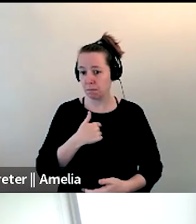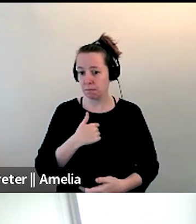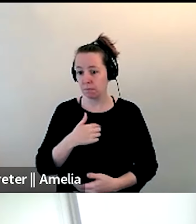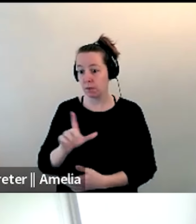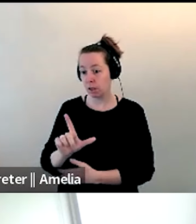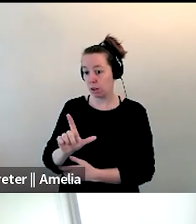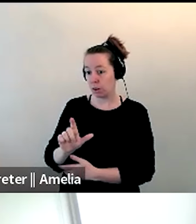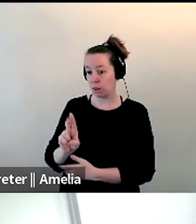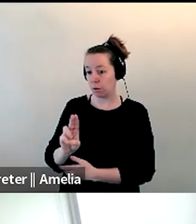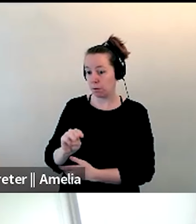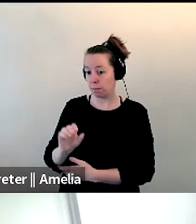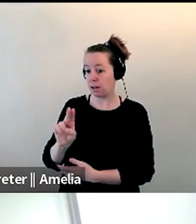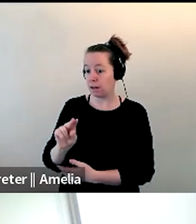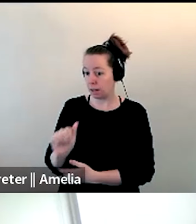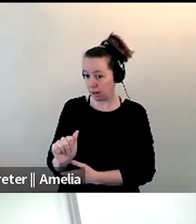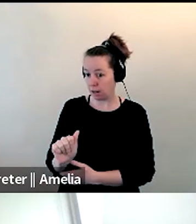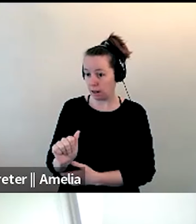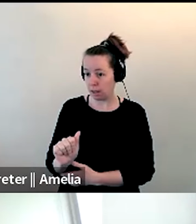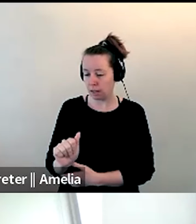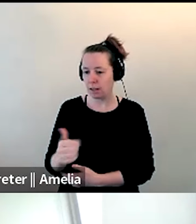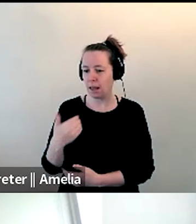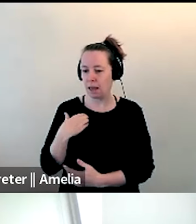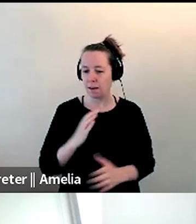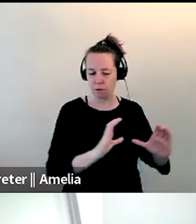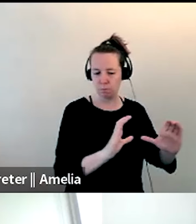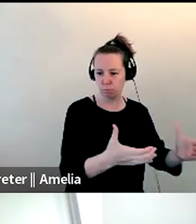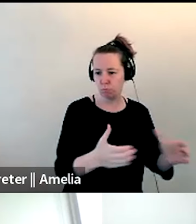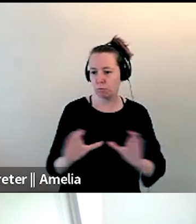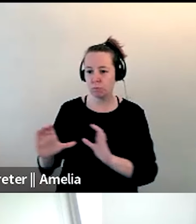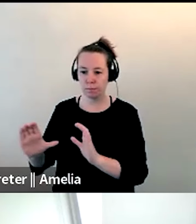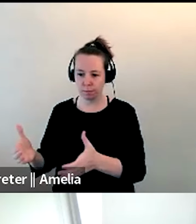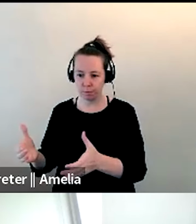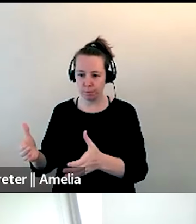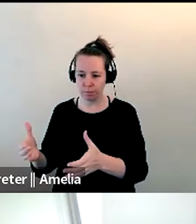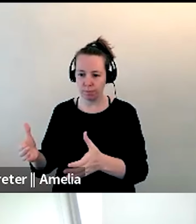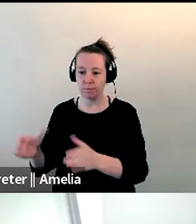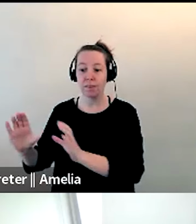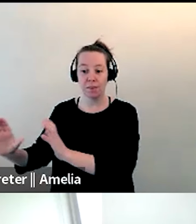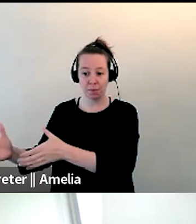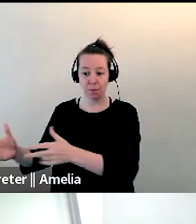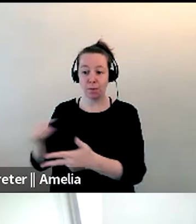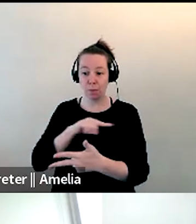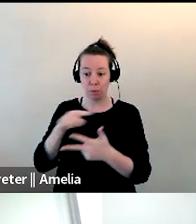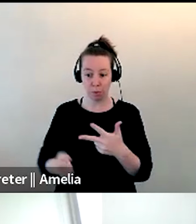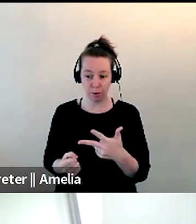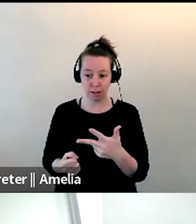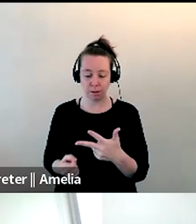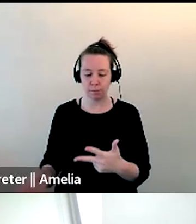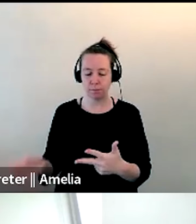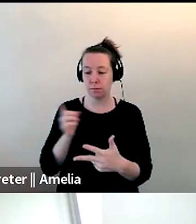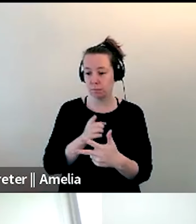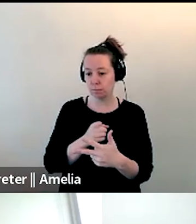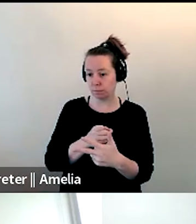point, by the way. Yeah, Lumina divides the results into 3 personas, which makes